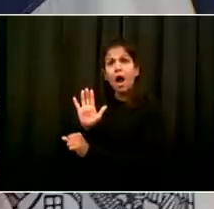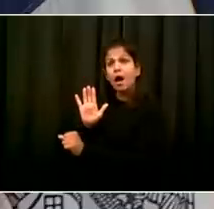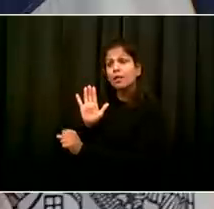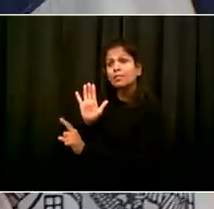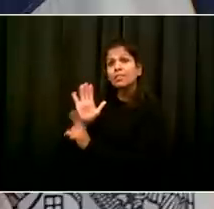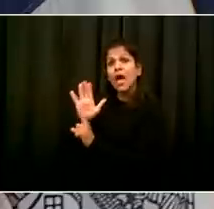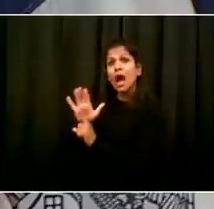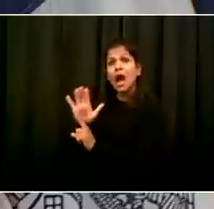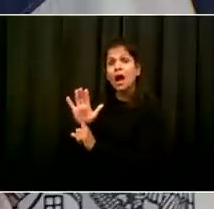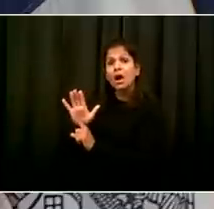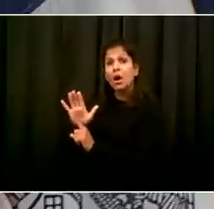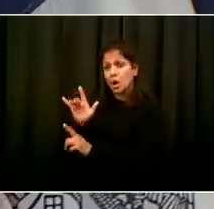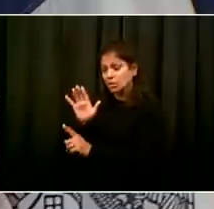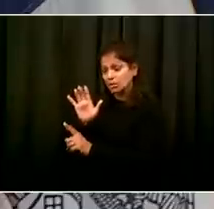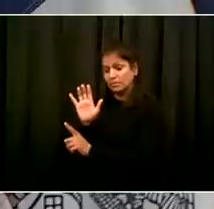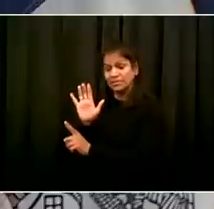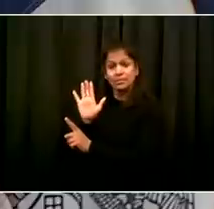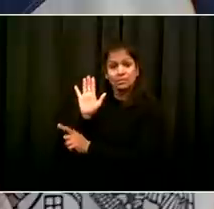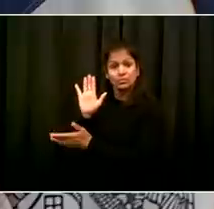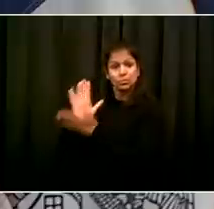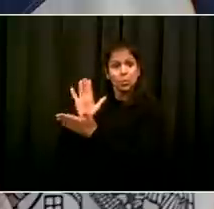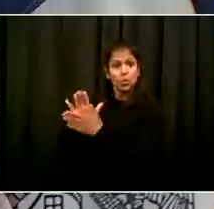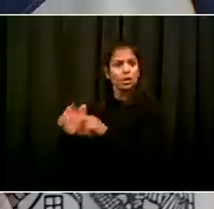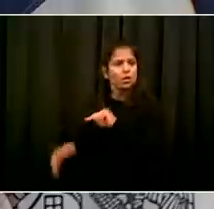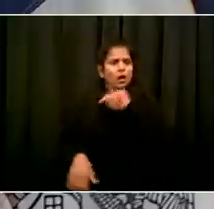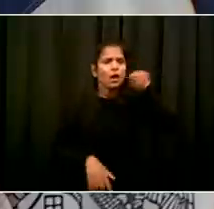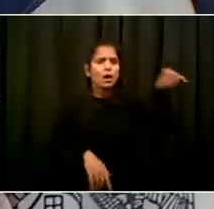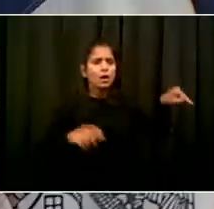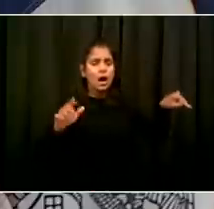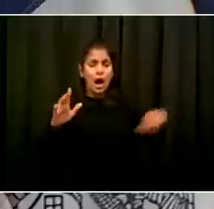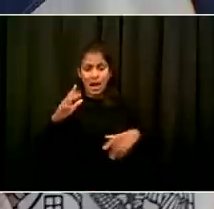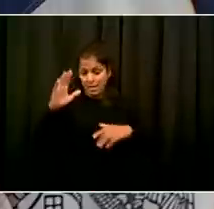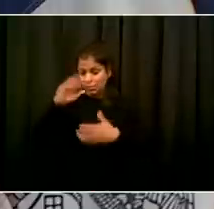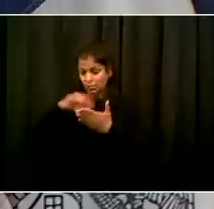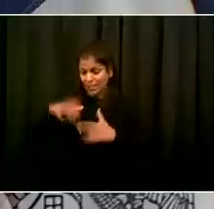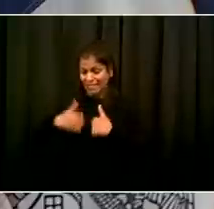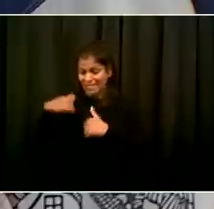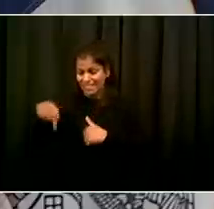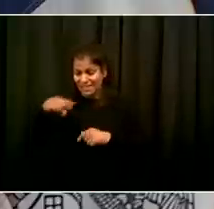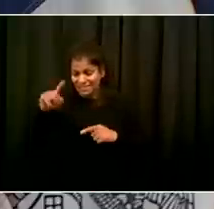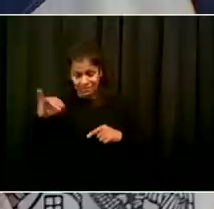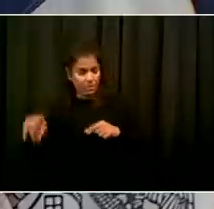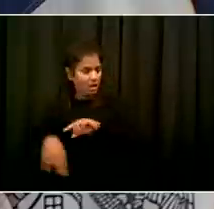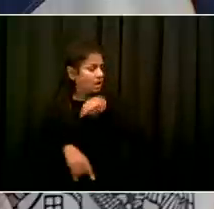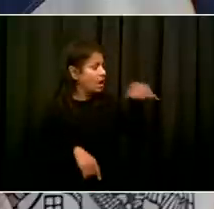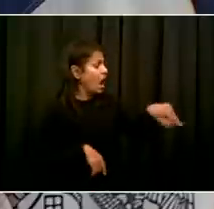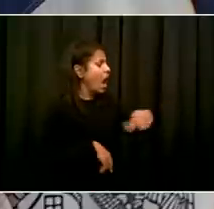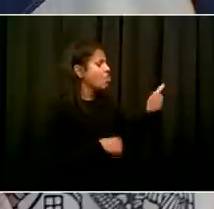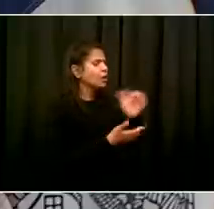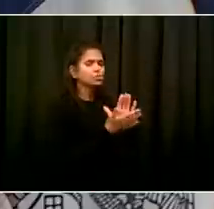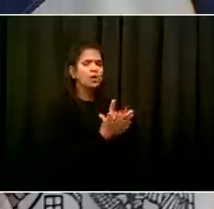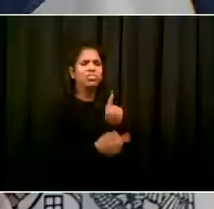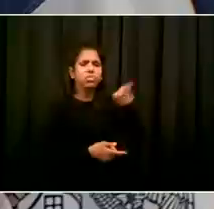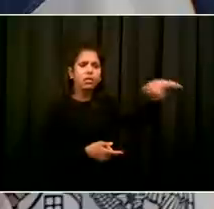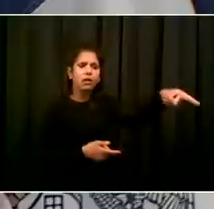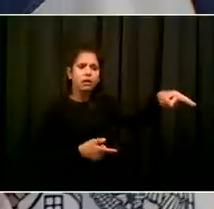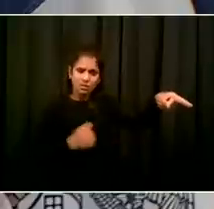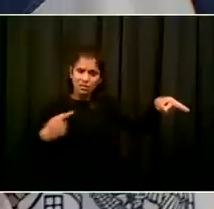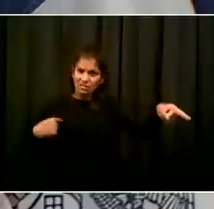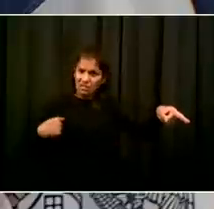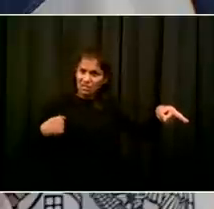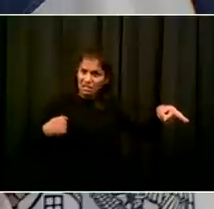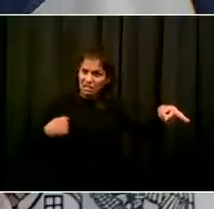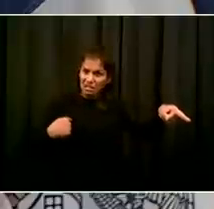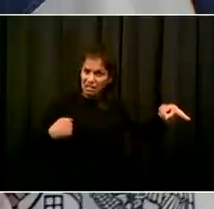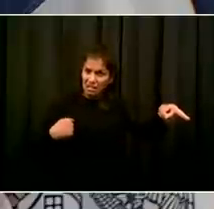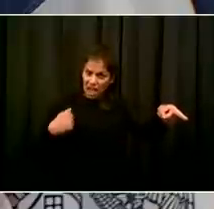tell you what I think, and Dr. Choksi can jump in after me. I do not believe, Henry, I do not believe it